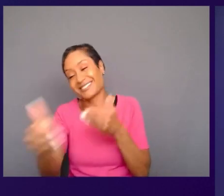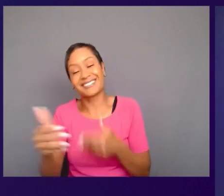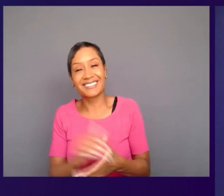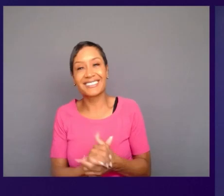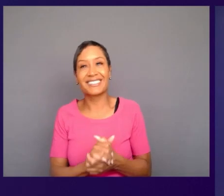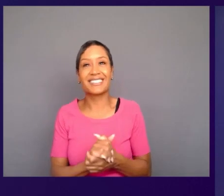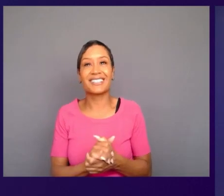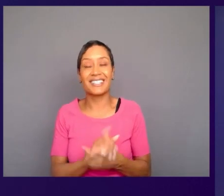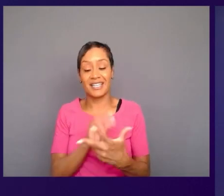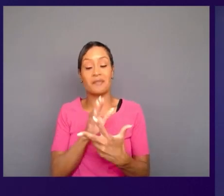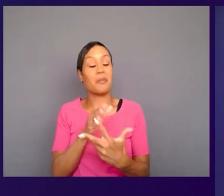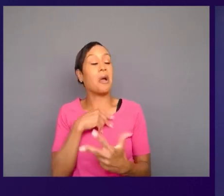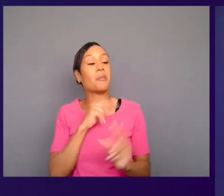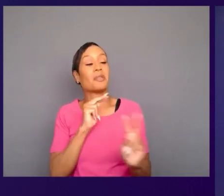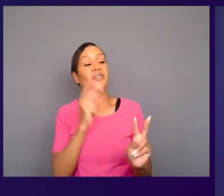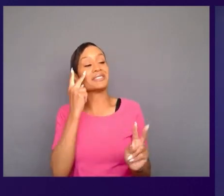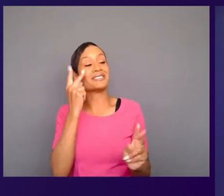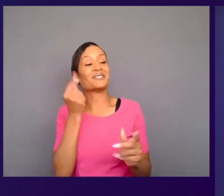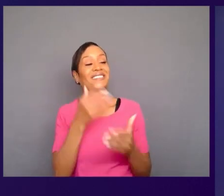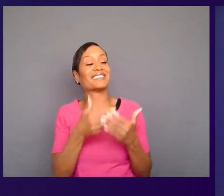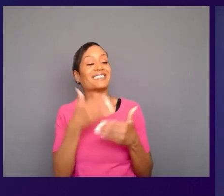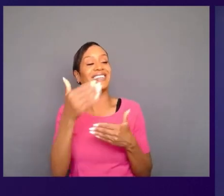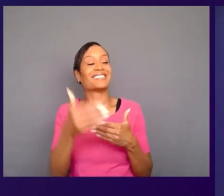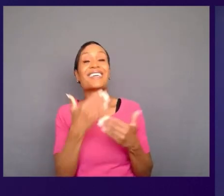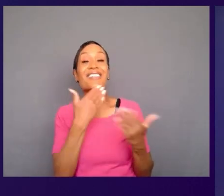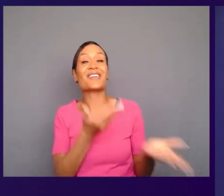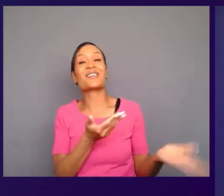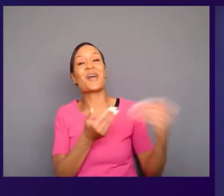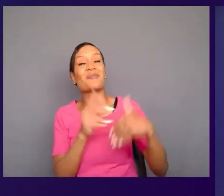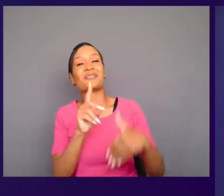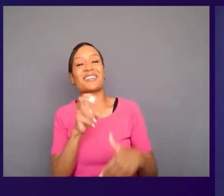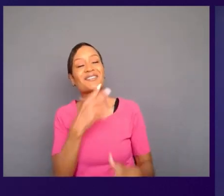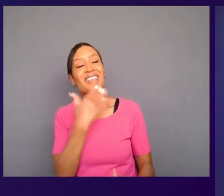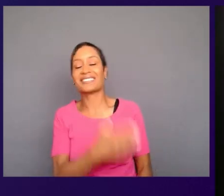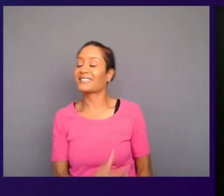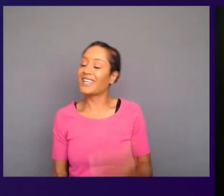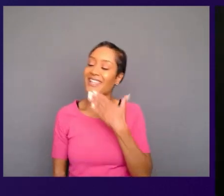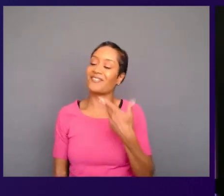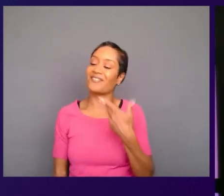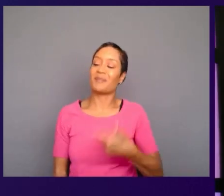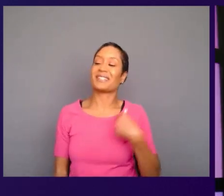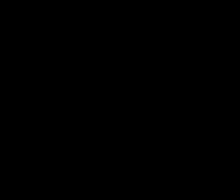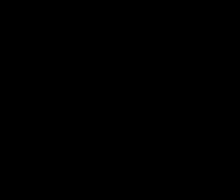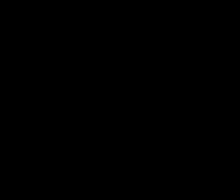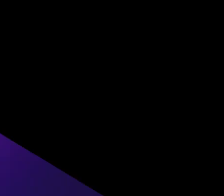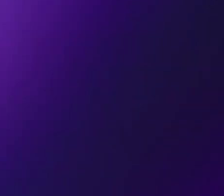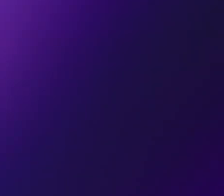forward to seeing what's coming next. And thank you very much for stopping by, Dev. Thanks for having me here. Thanks, Dev.